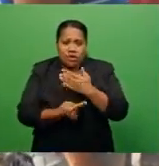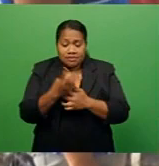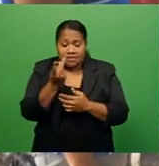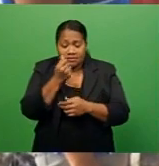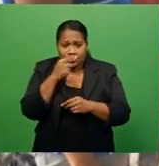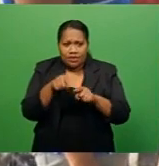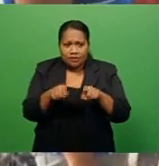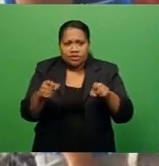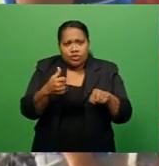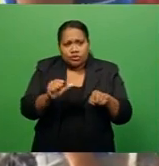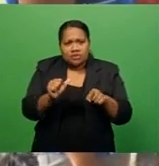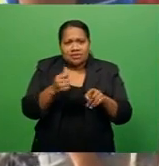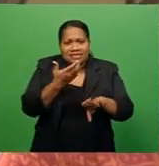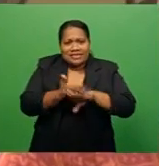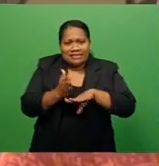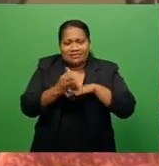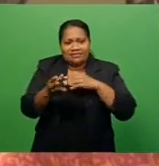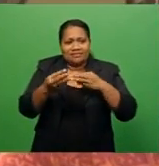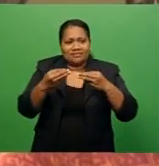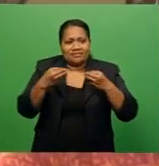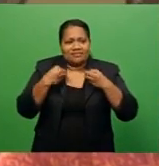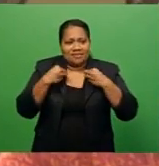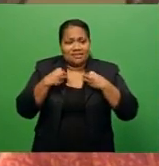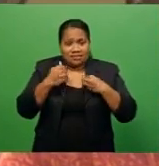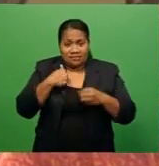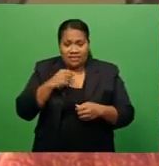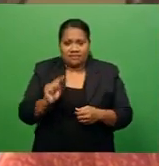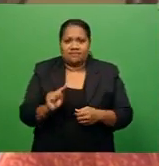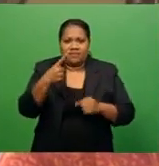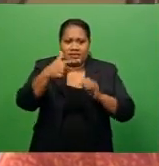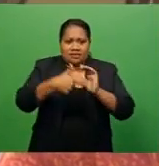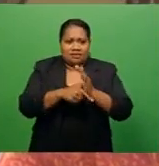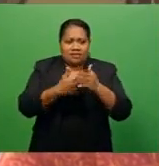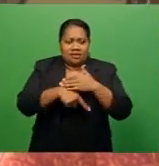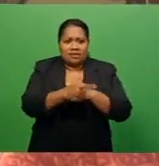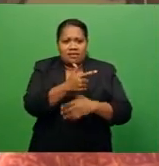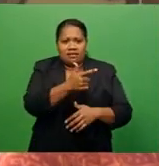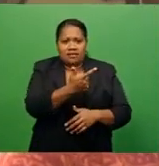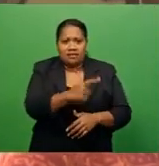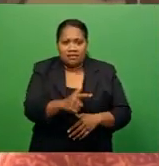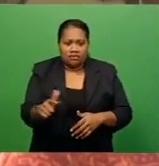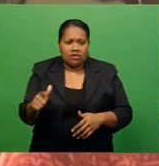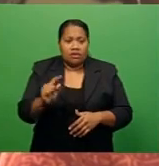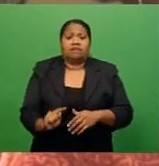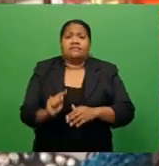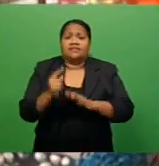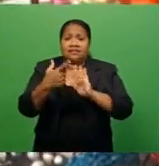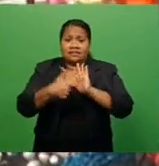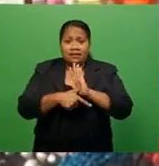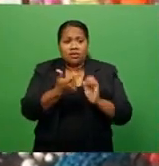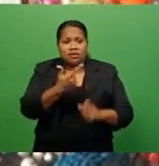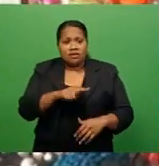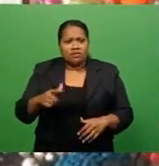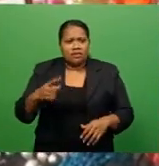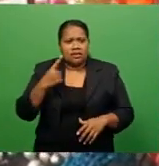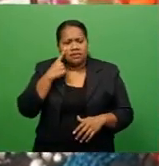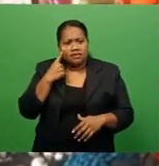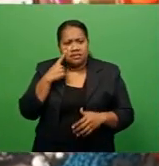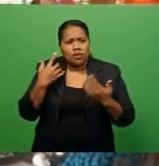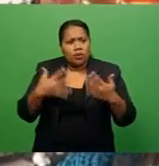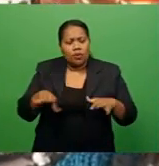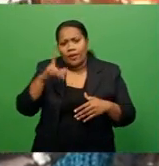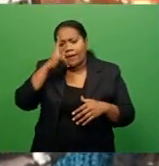third time in Levuka. So the first time in Levuka, I could see the demanding of